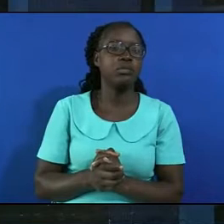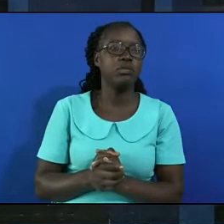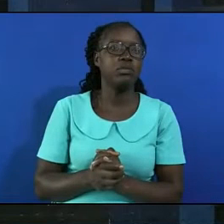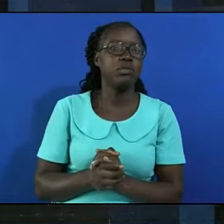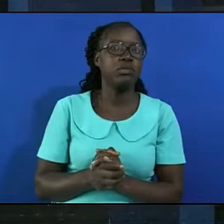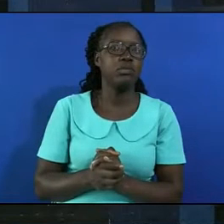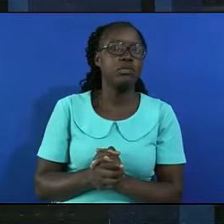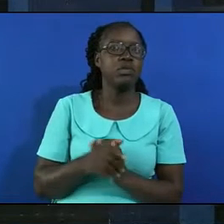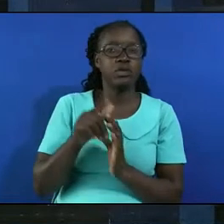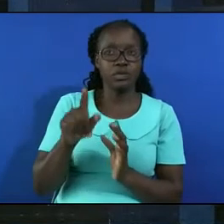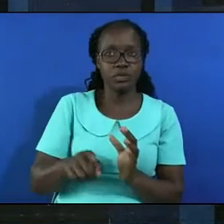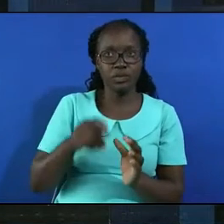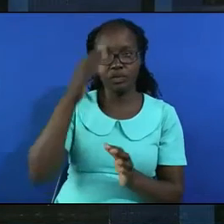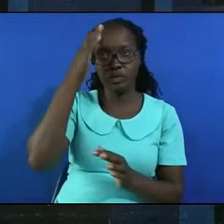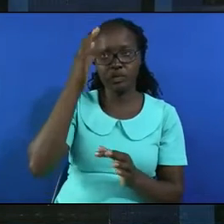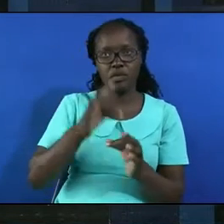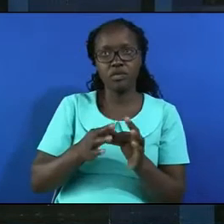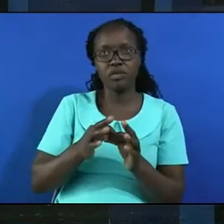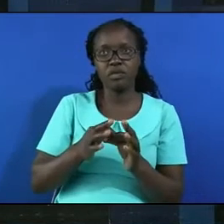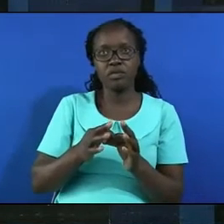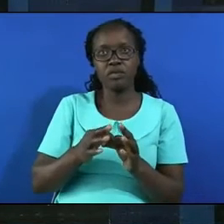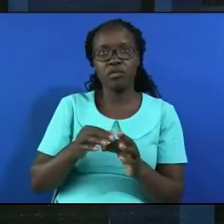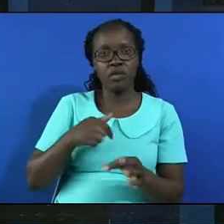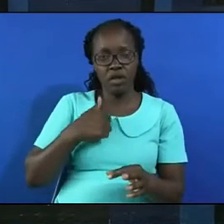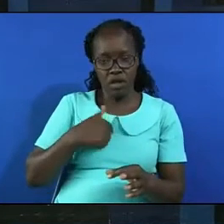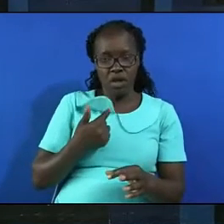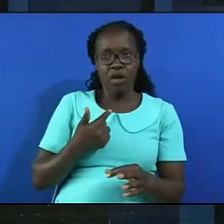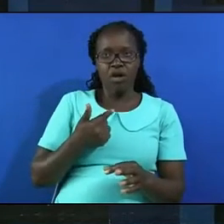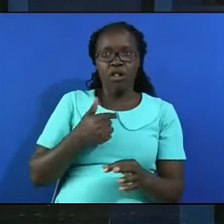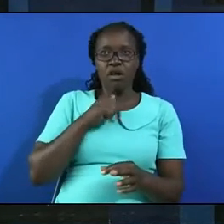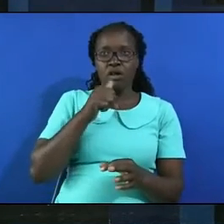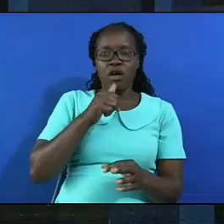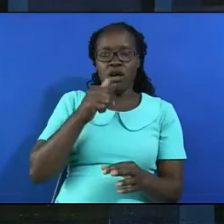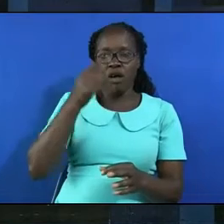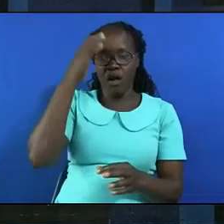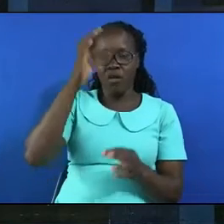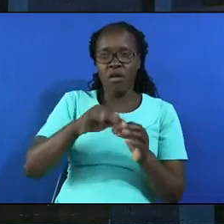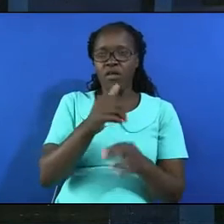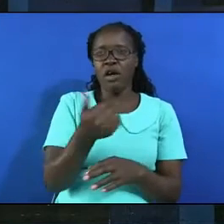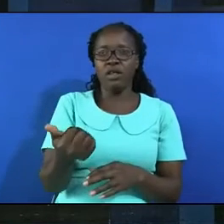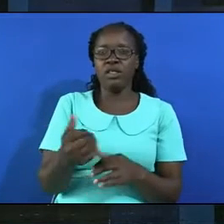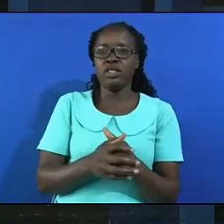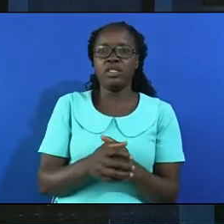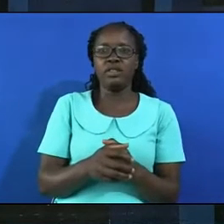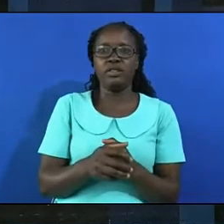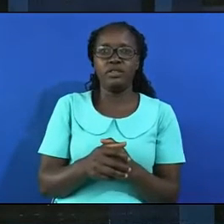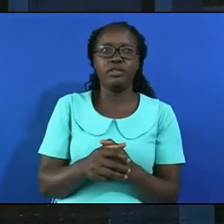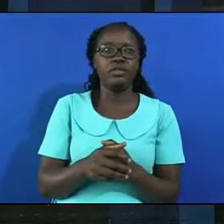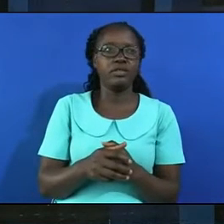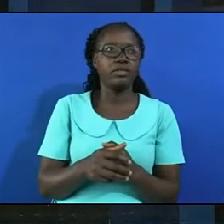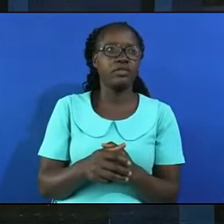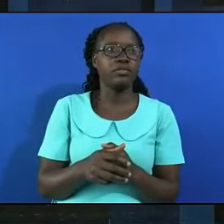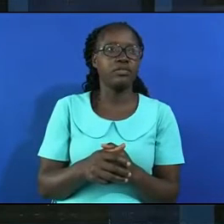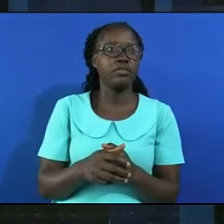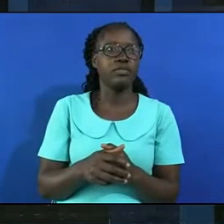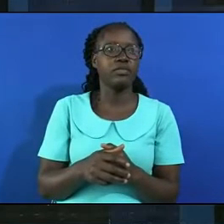we need a faith that is for myself and not a faith for others.